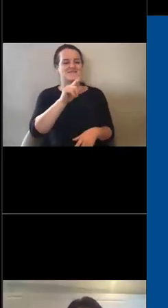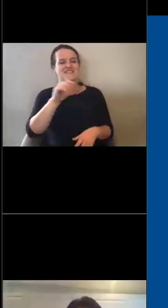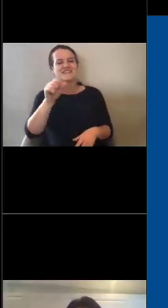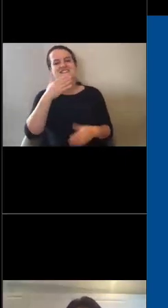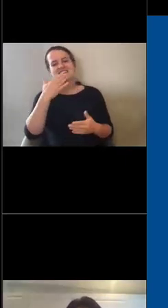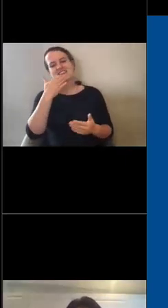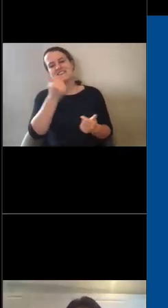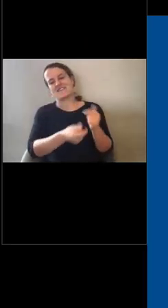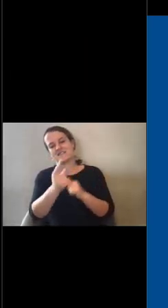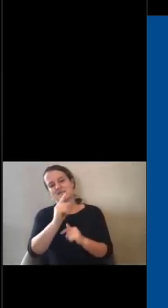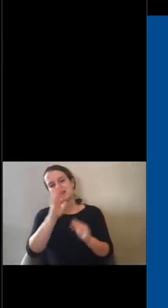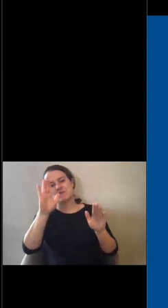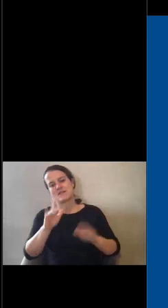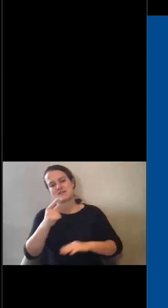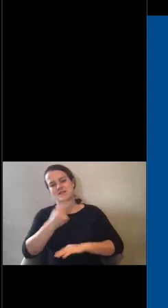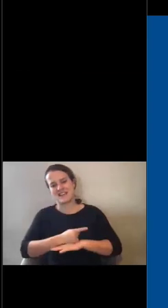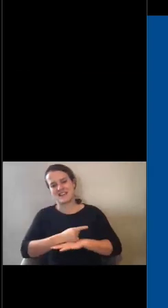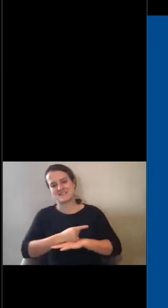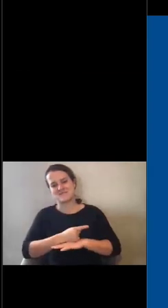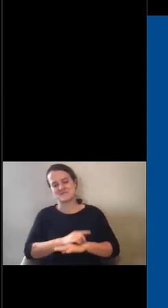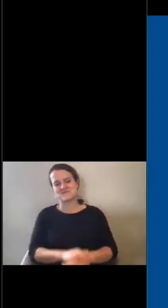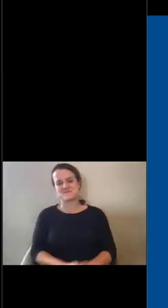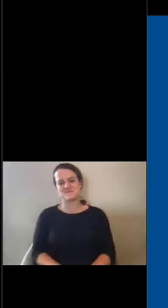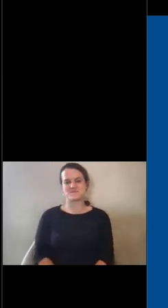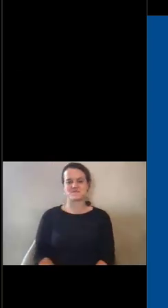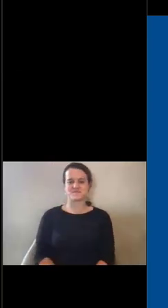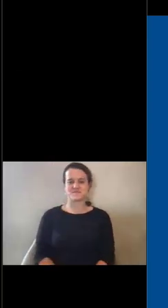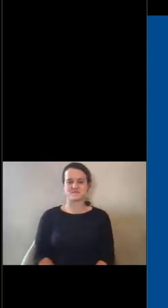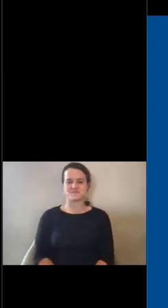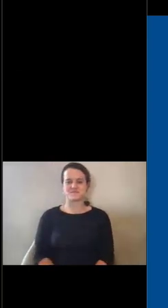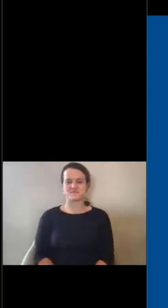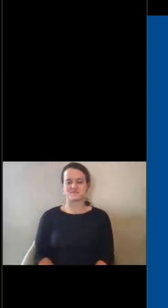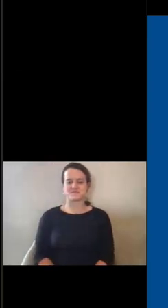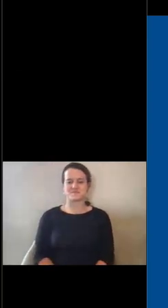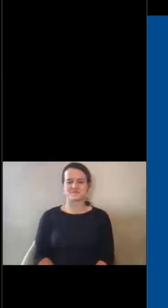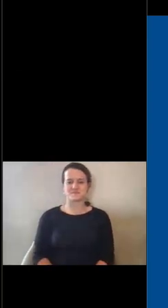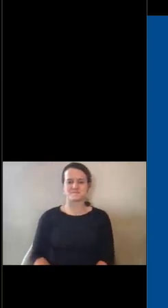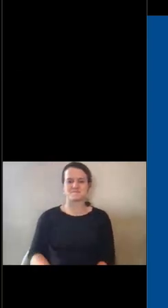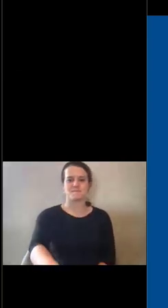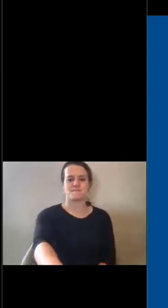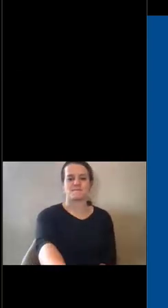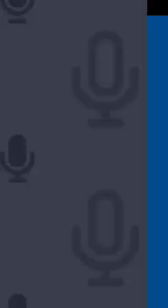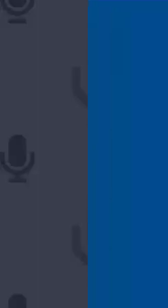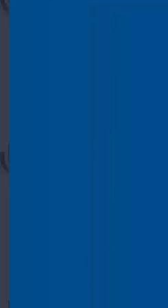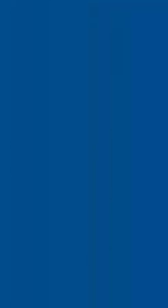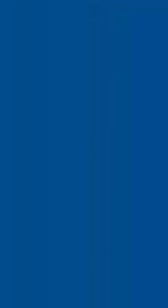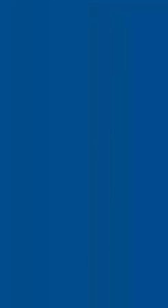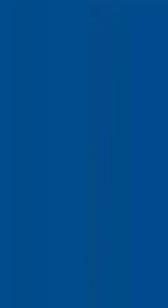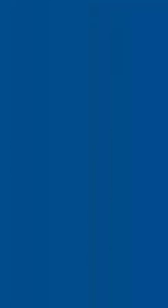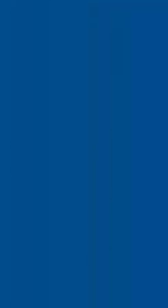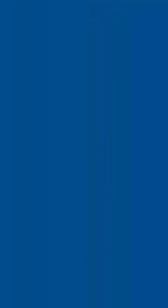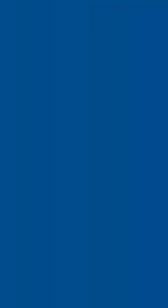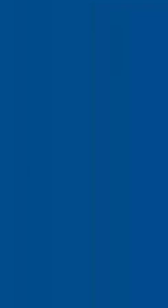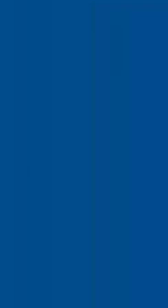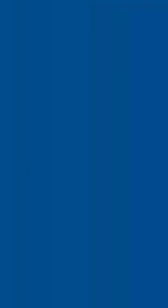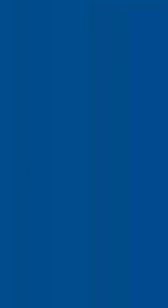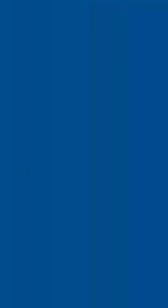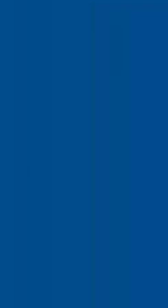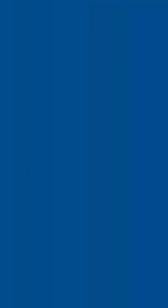day.-bye. Bye-bye.-bye. Bye-bye. Bye. Bye.